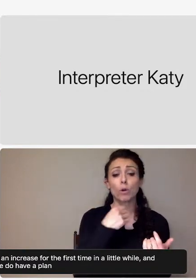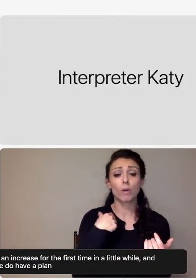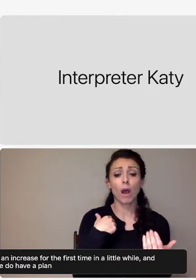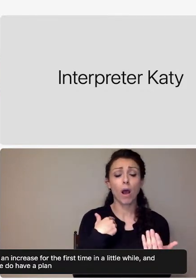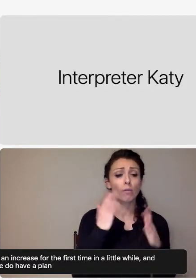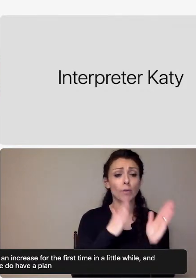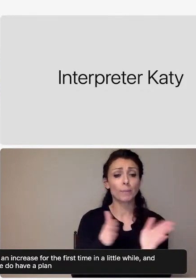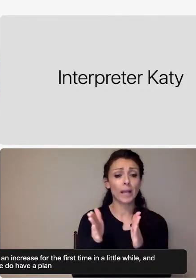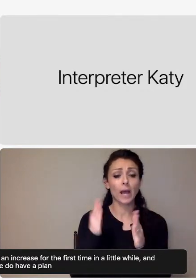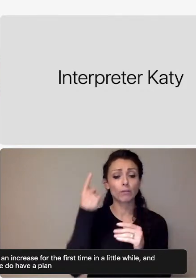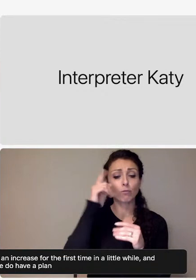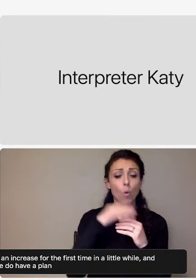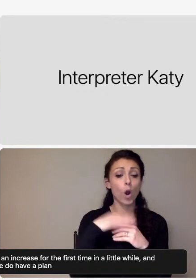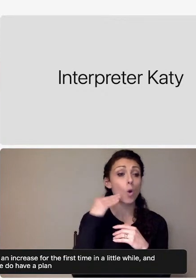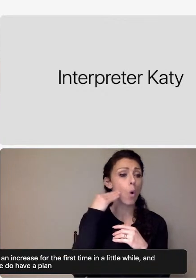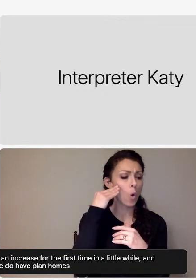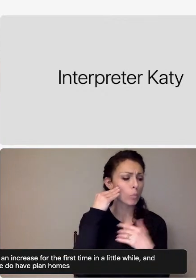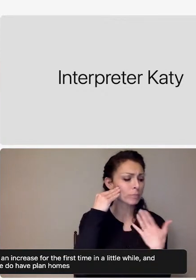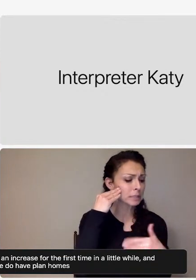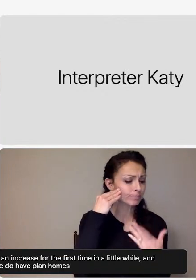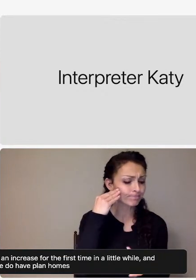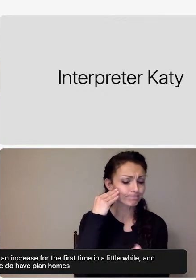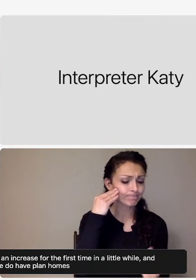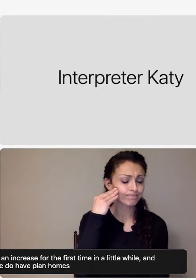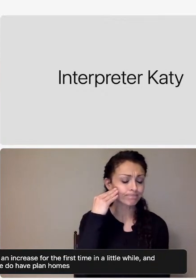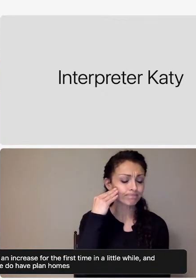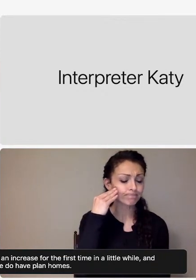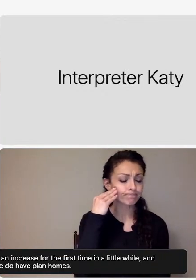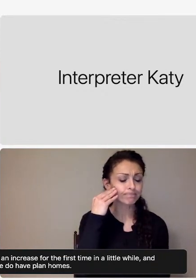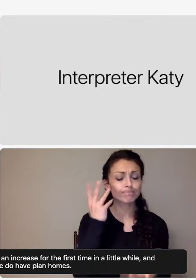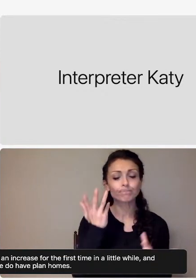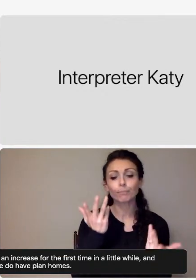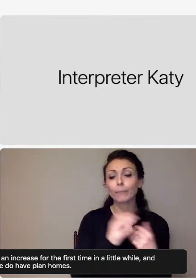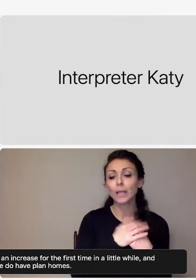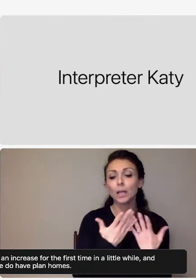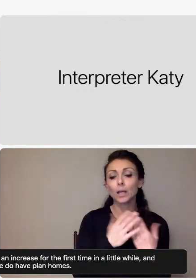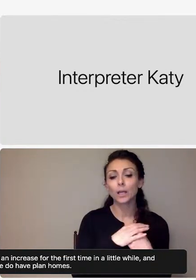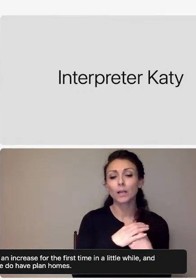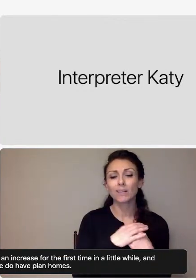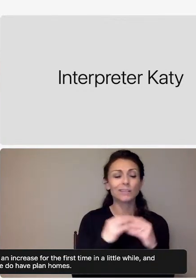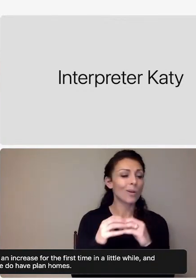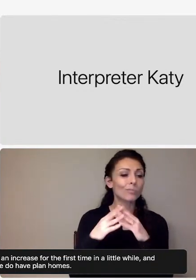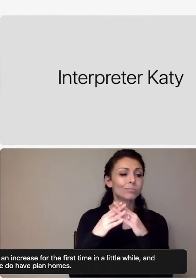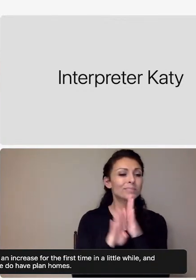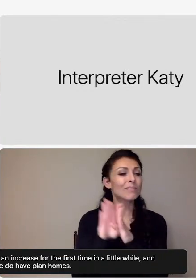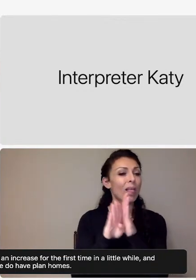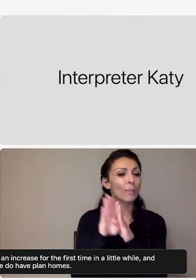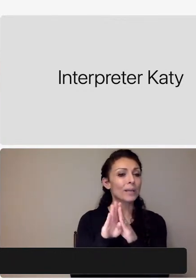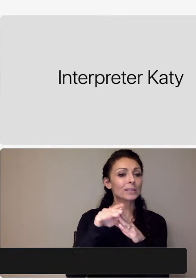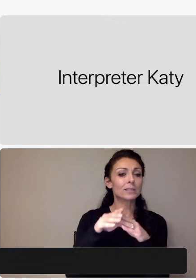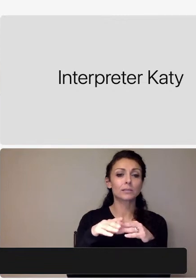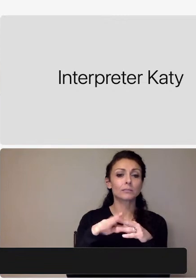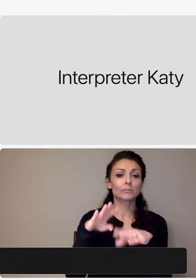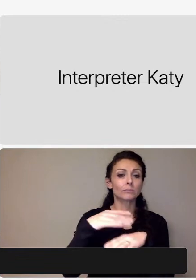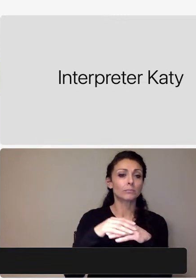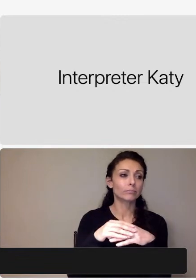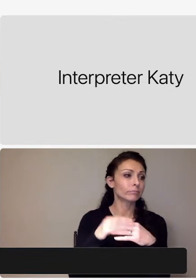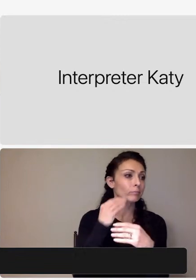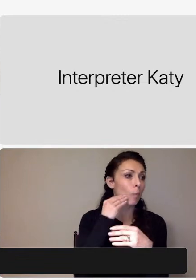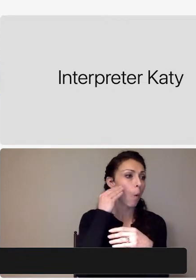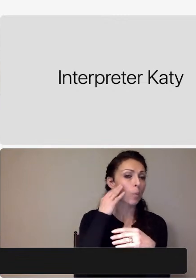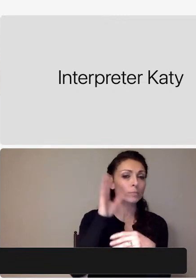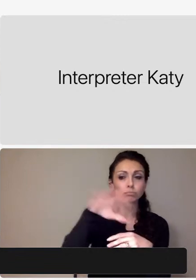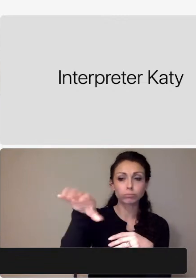homes in our new in in uh the you know build or developments rather uh so we don't have those